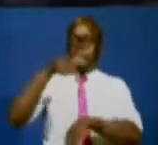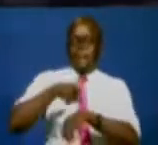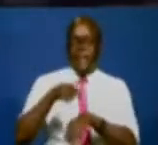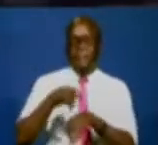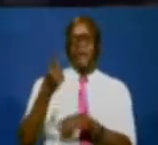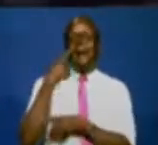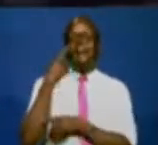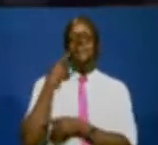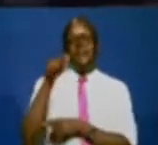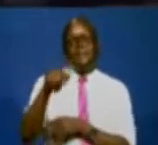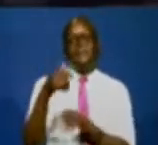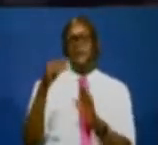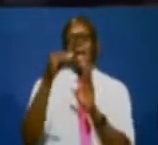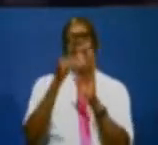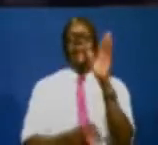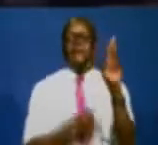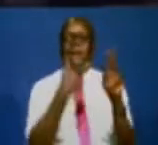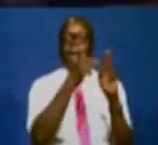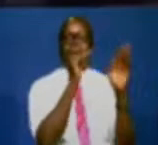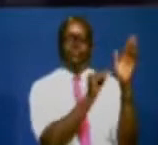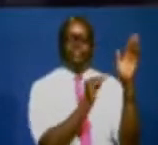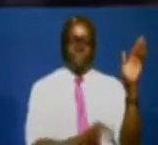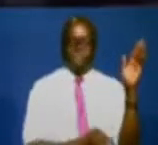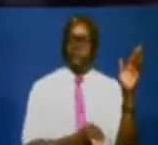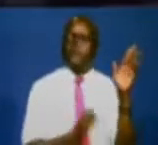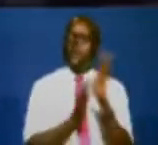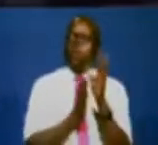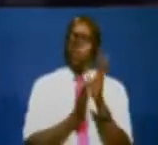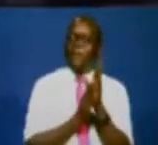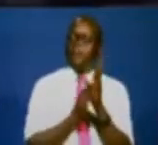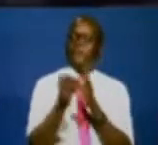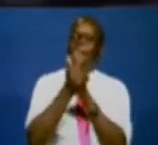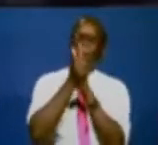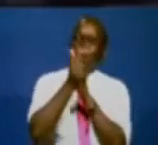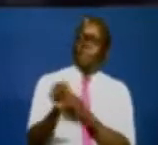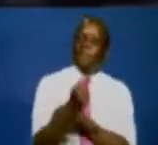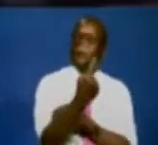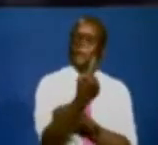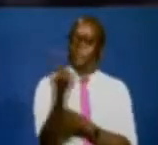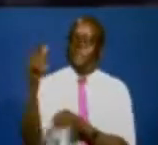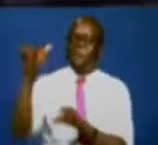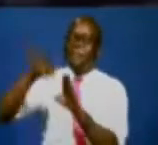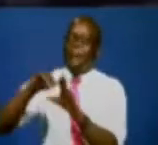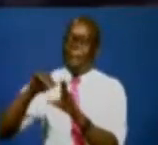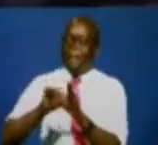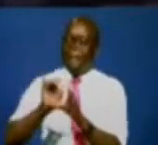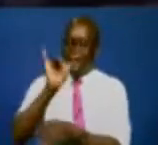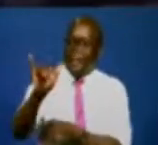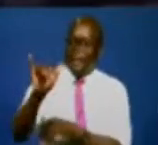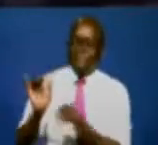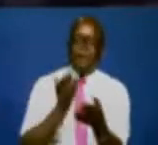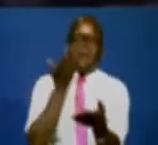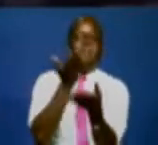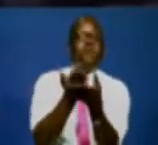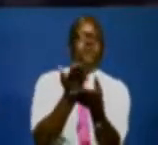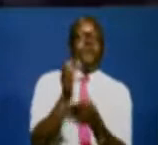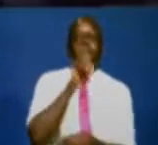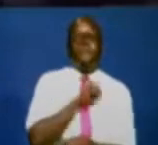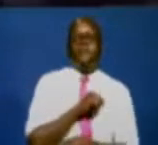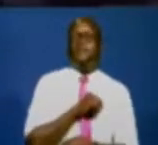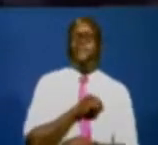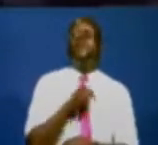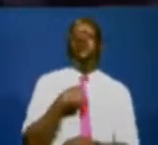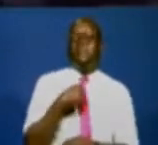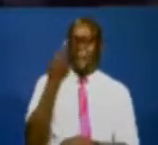looking at this list and commenting on the competences of the membership that has been proposed, I'm not out of